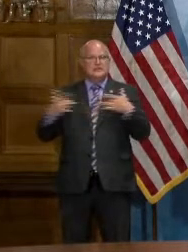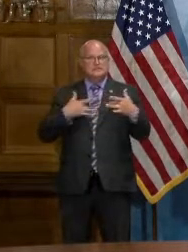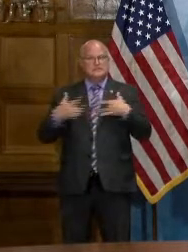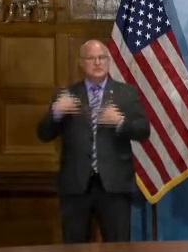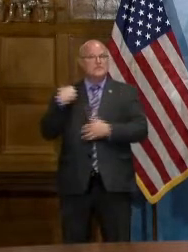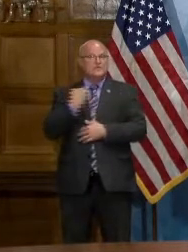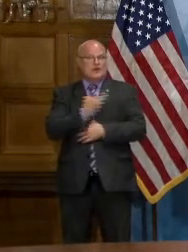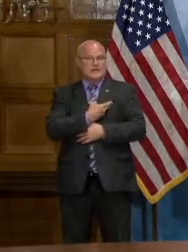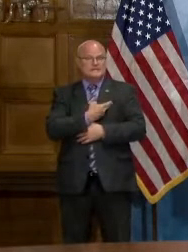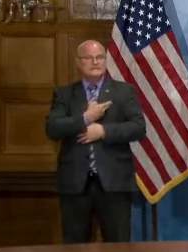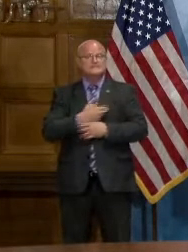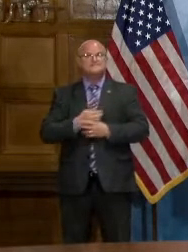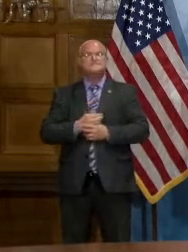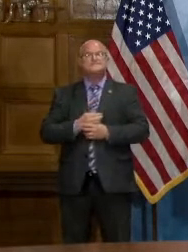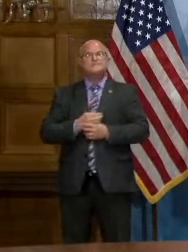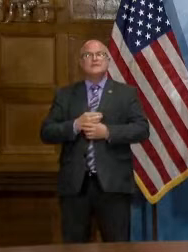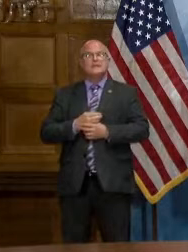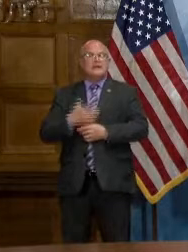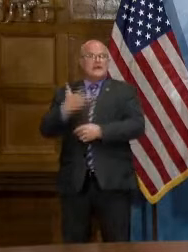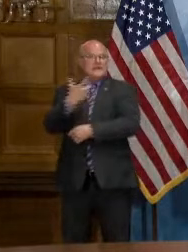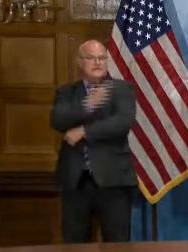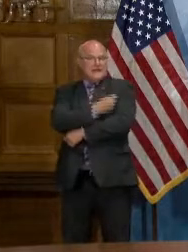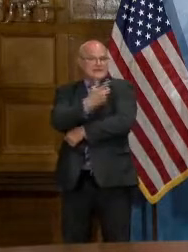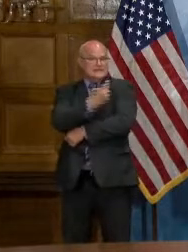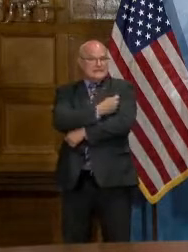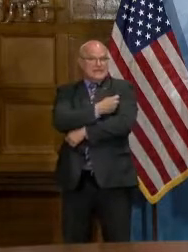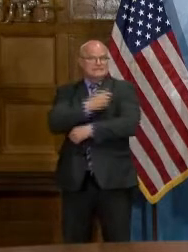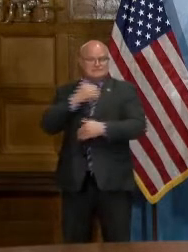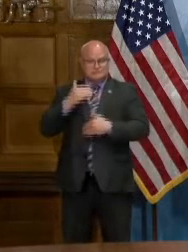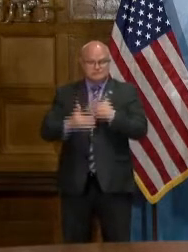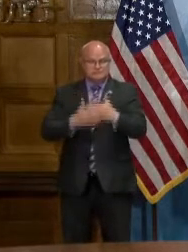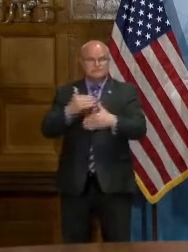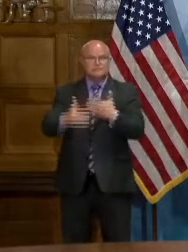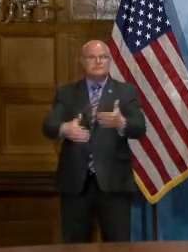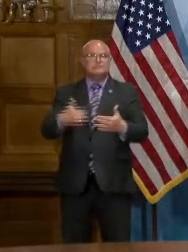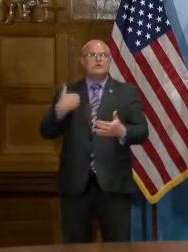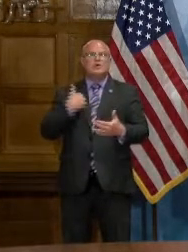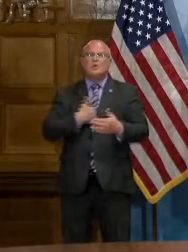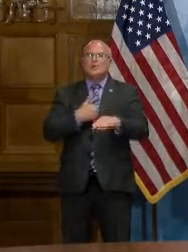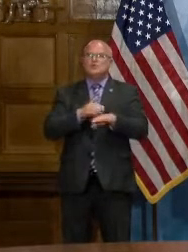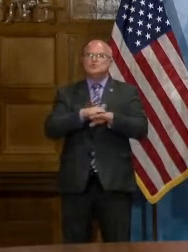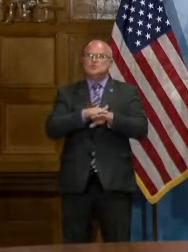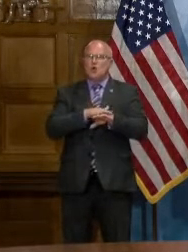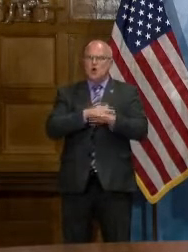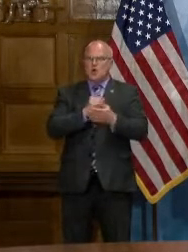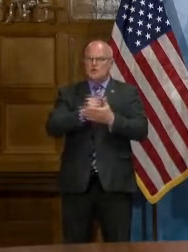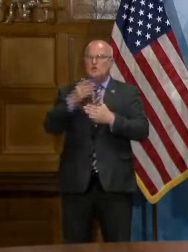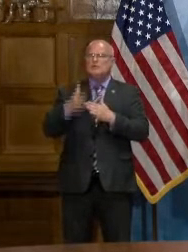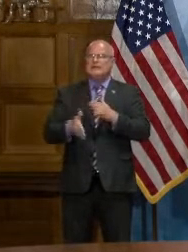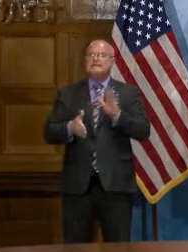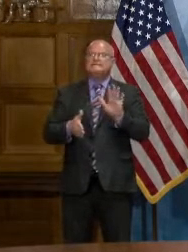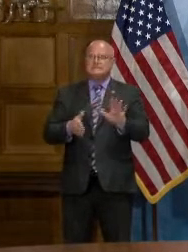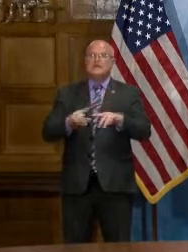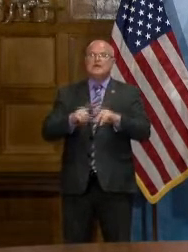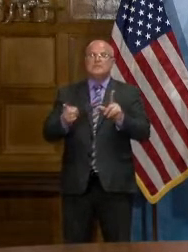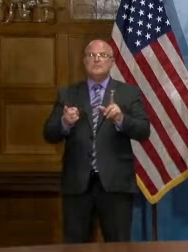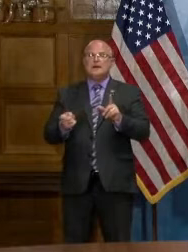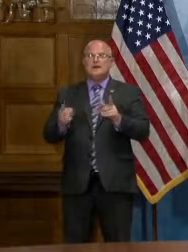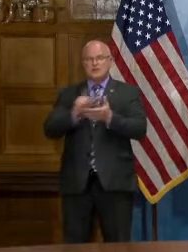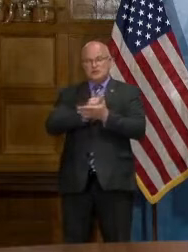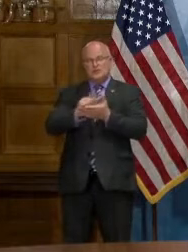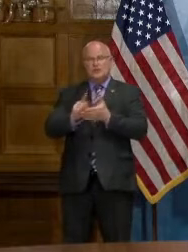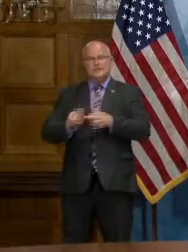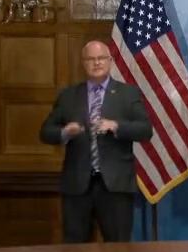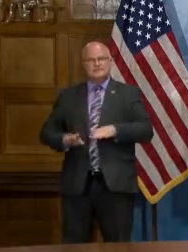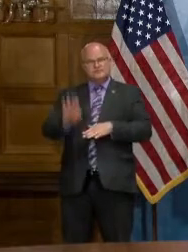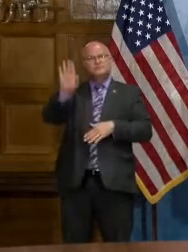concern for us. On the vaccination front, we're slow over the weekend, but it picks up again in the week. We